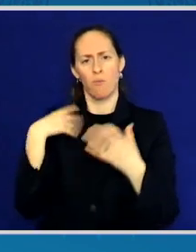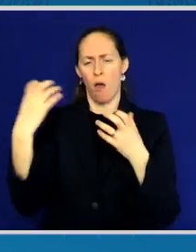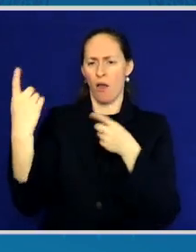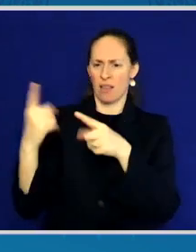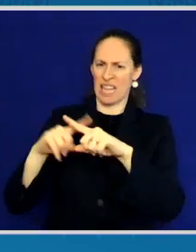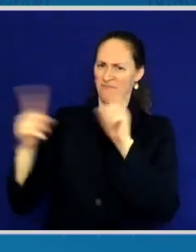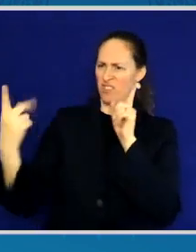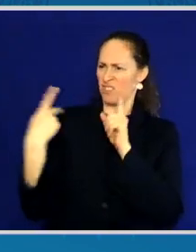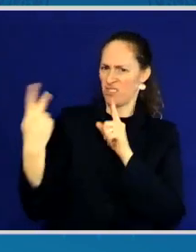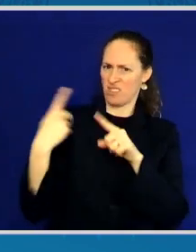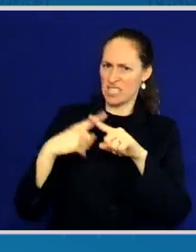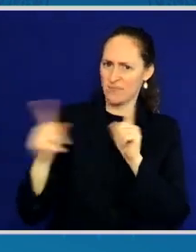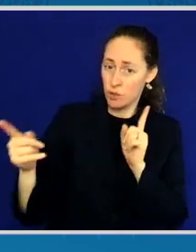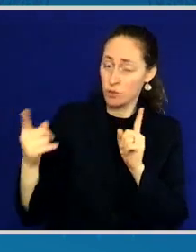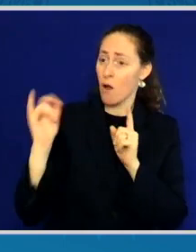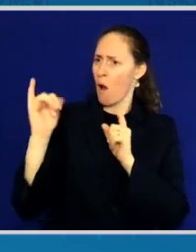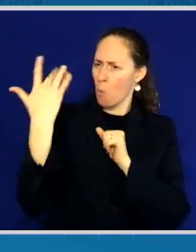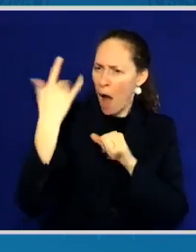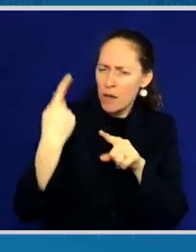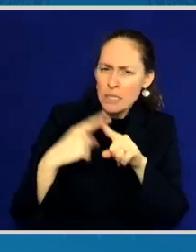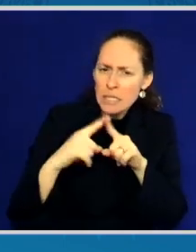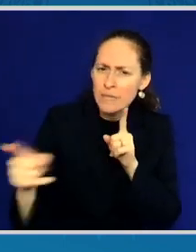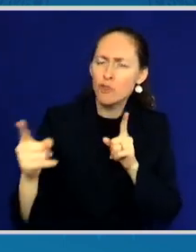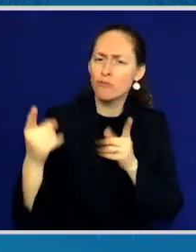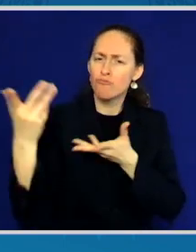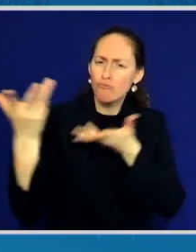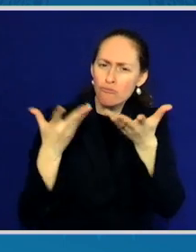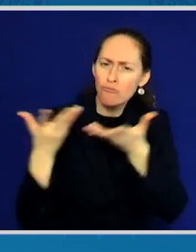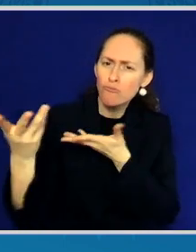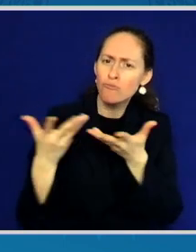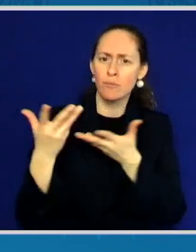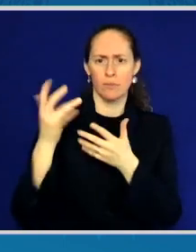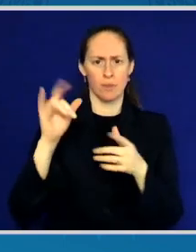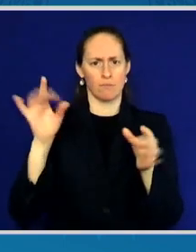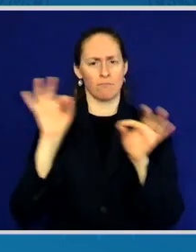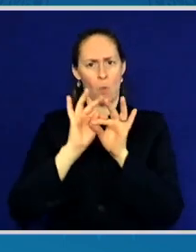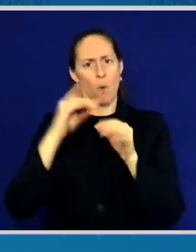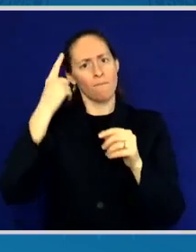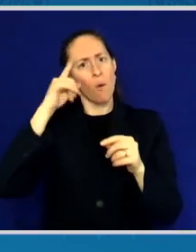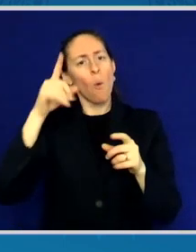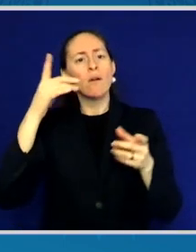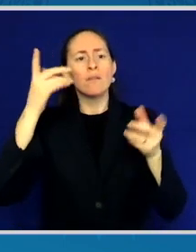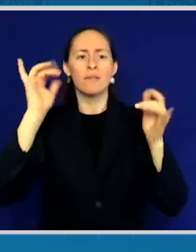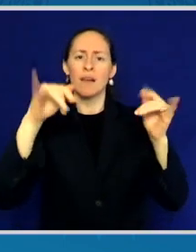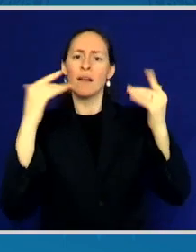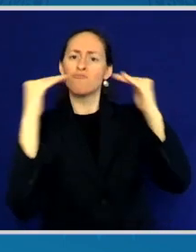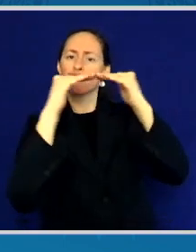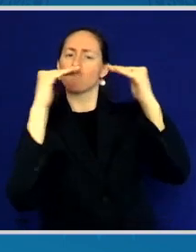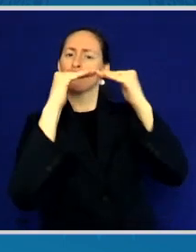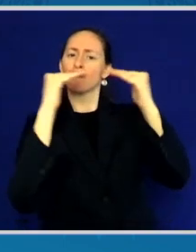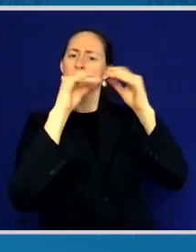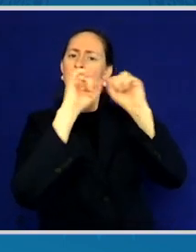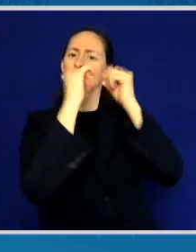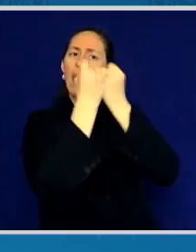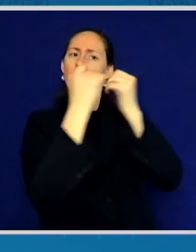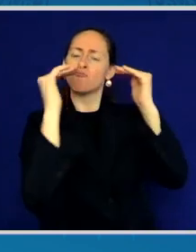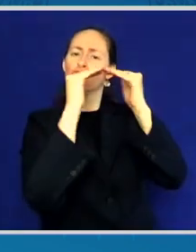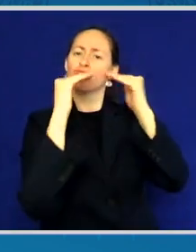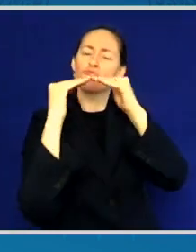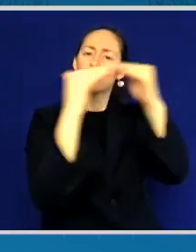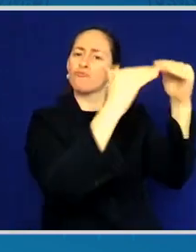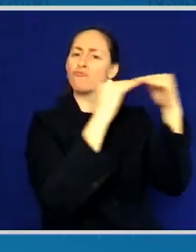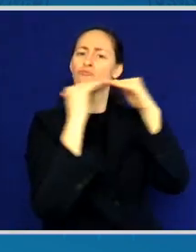look different. But this is critical for a democratic society. And it's critical for a society that is